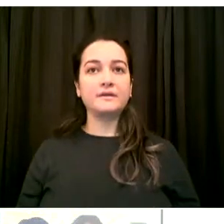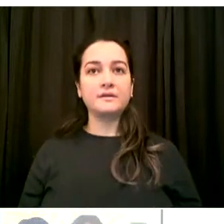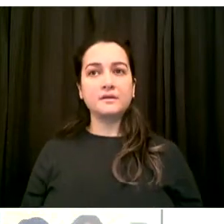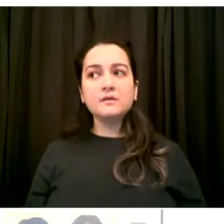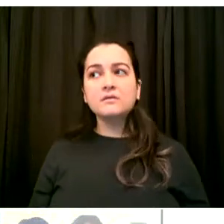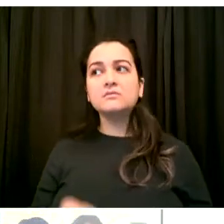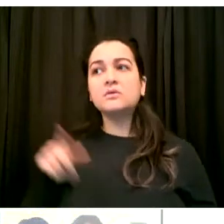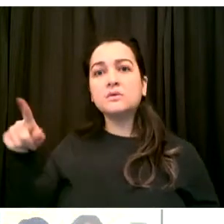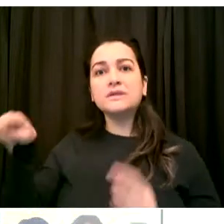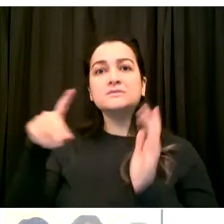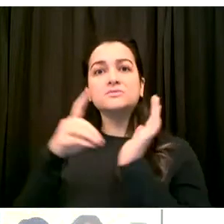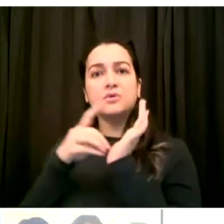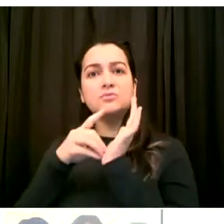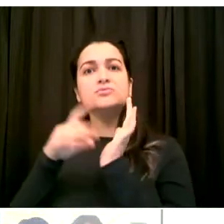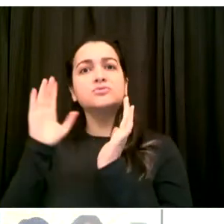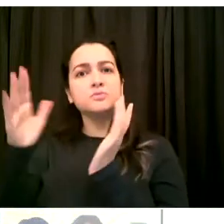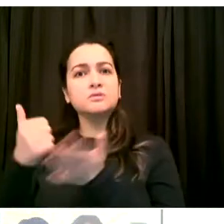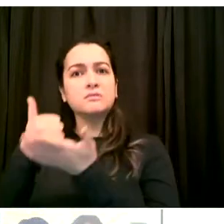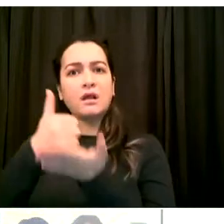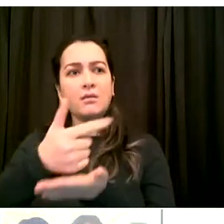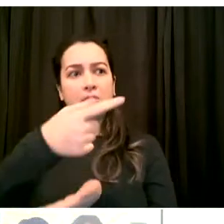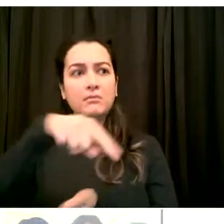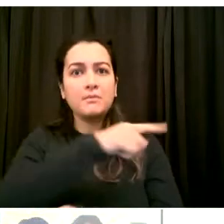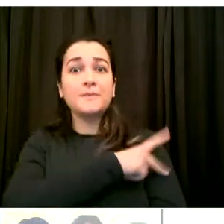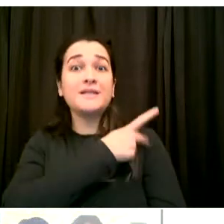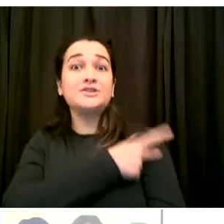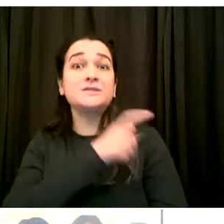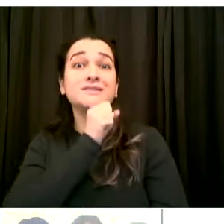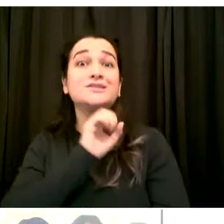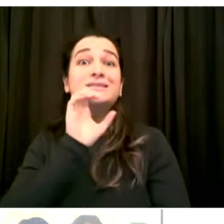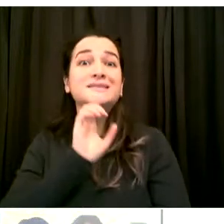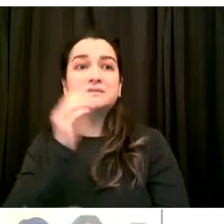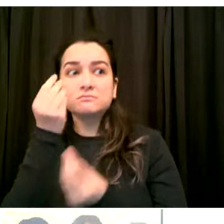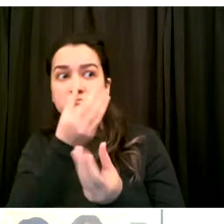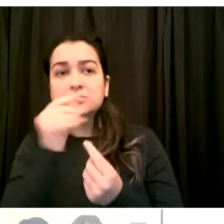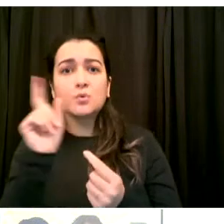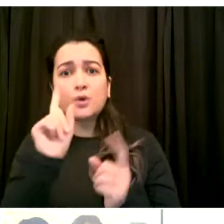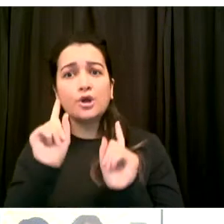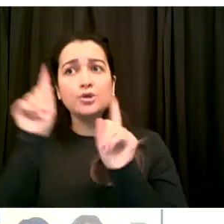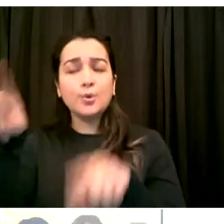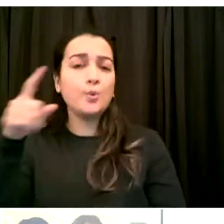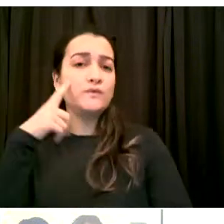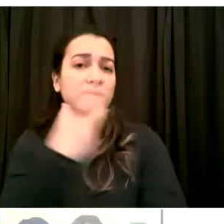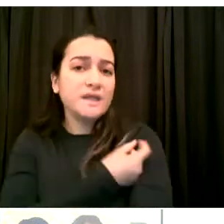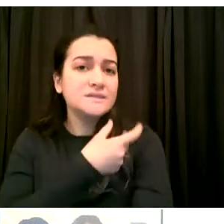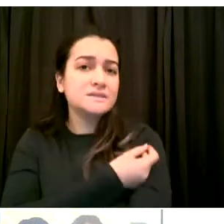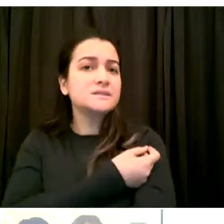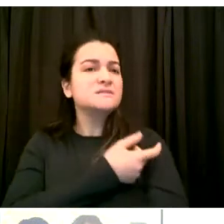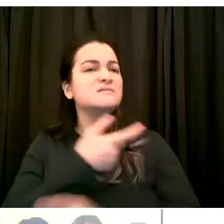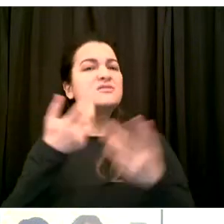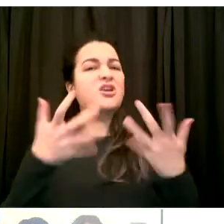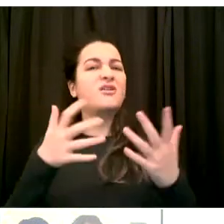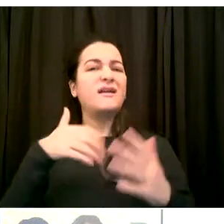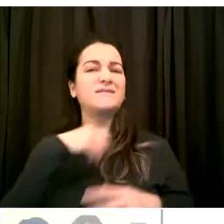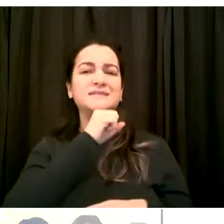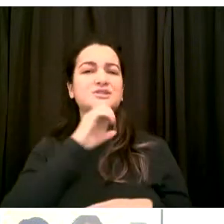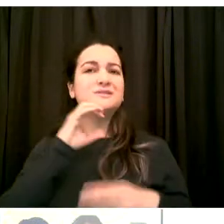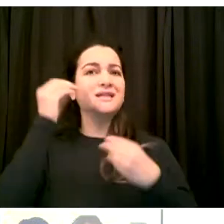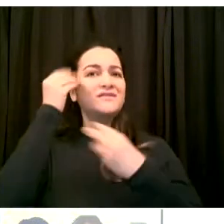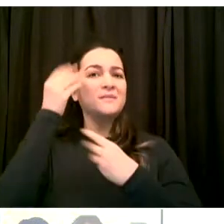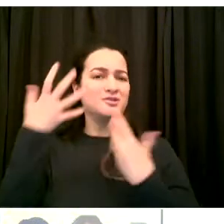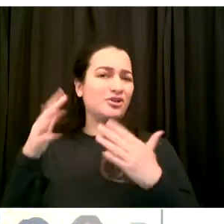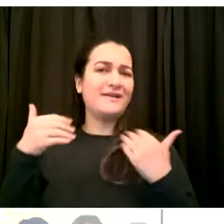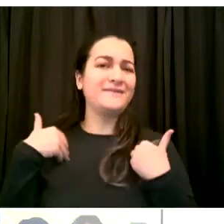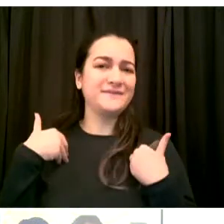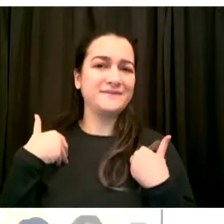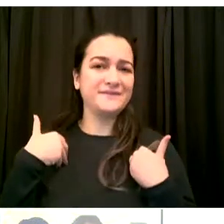actualize that part of the plan. The second thing is we have a number of transportation options that are available